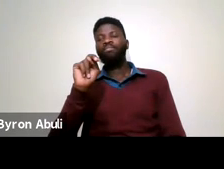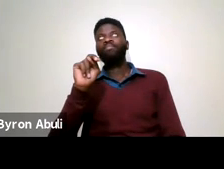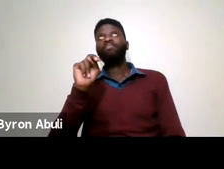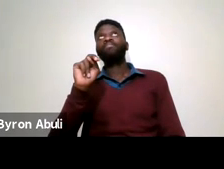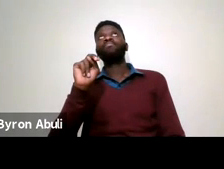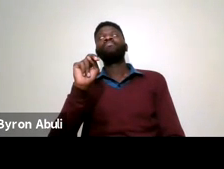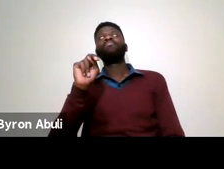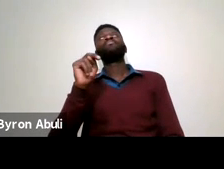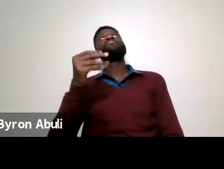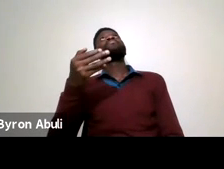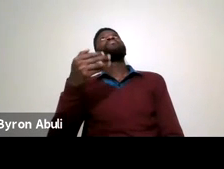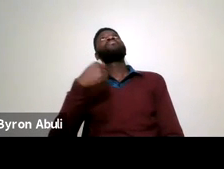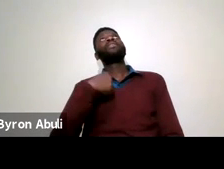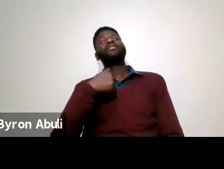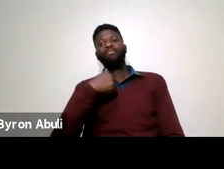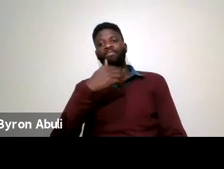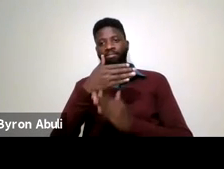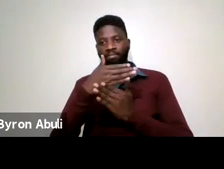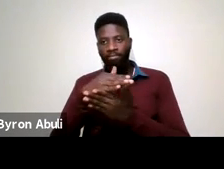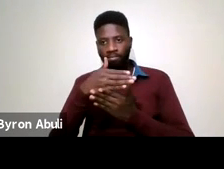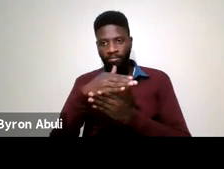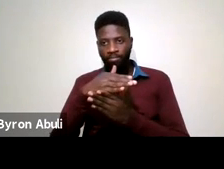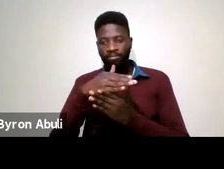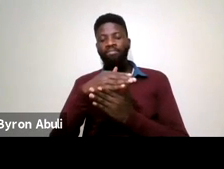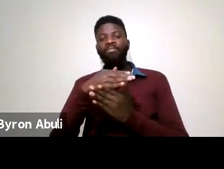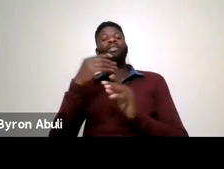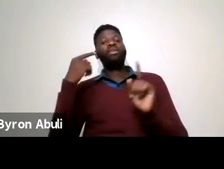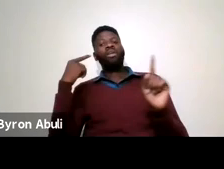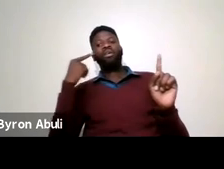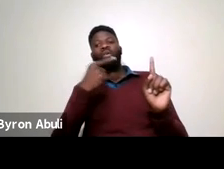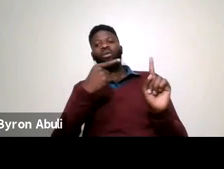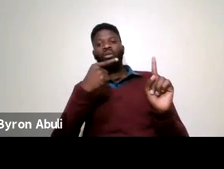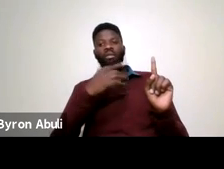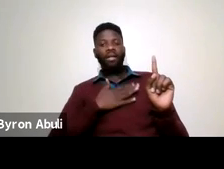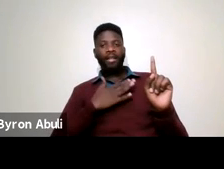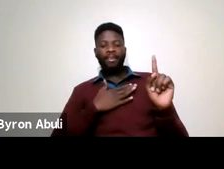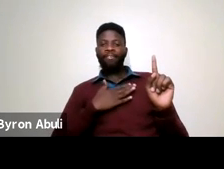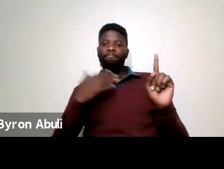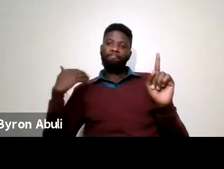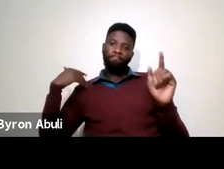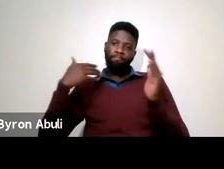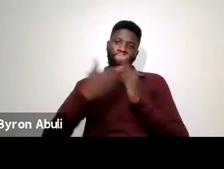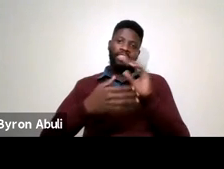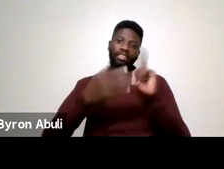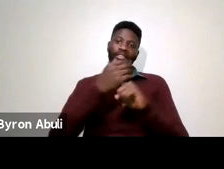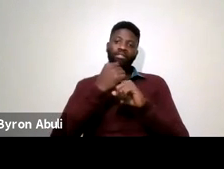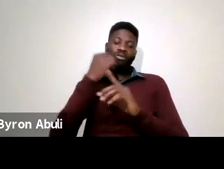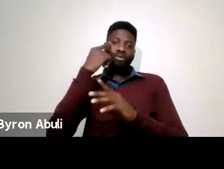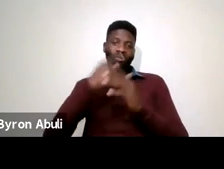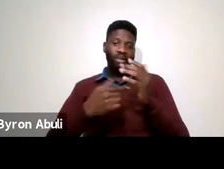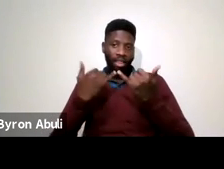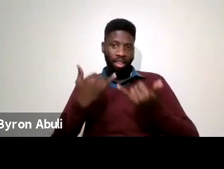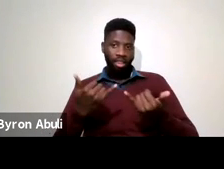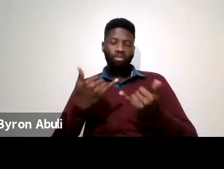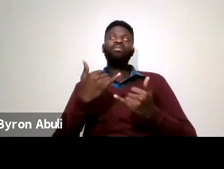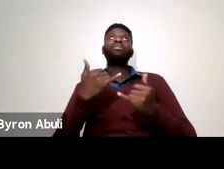I'll just share with you guys my goals and what I've accomplished so far at my age right now, and what I